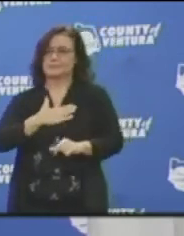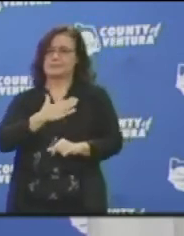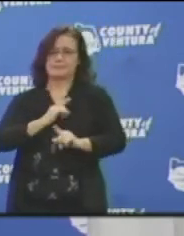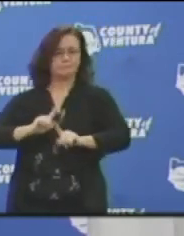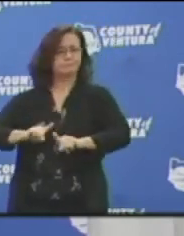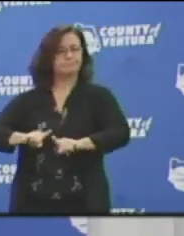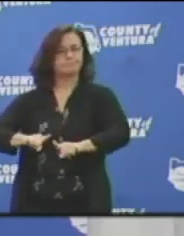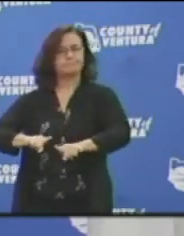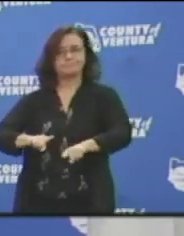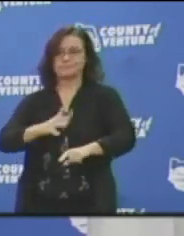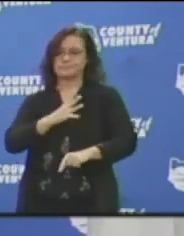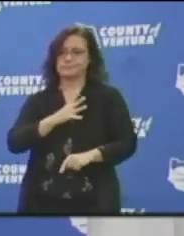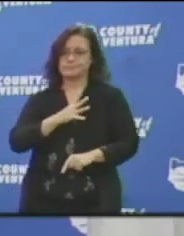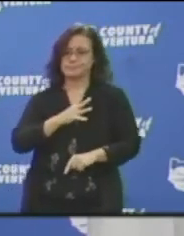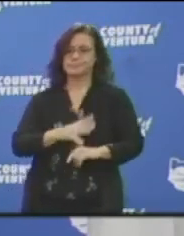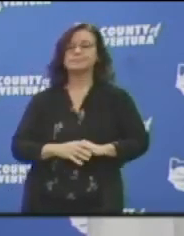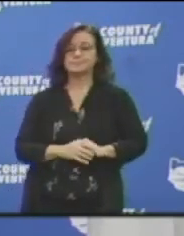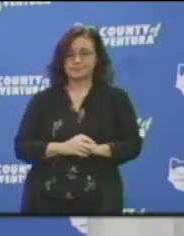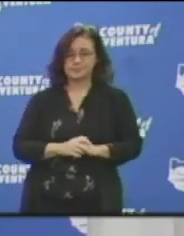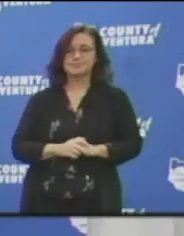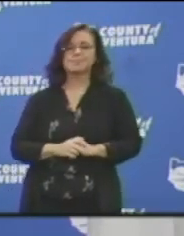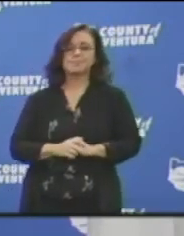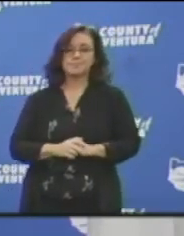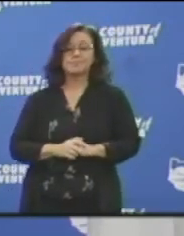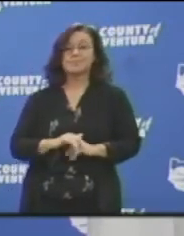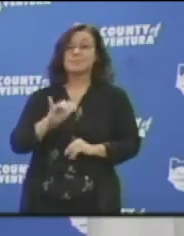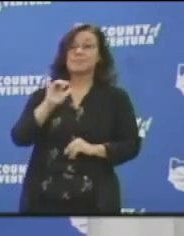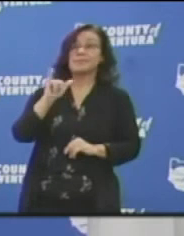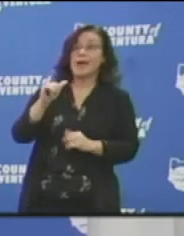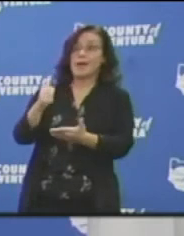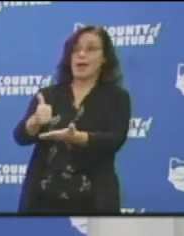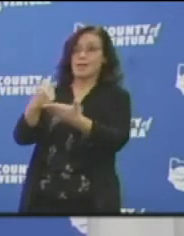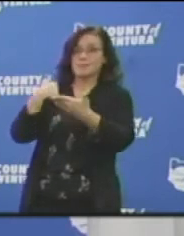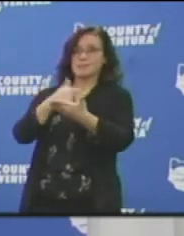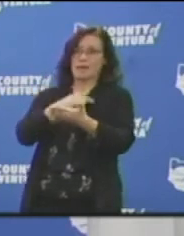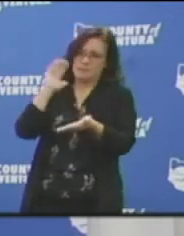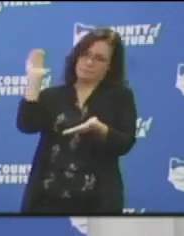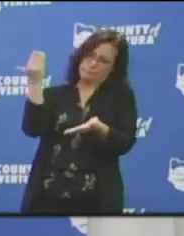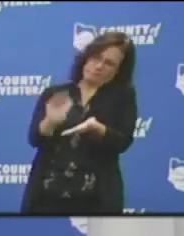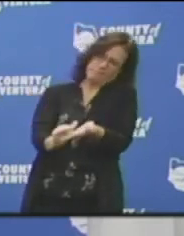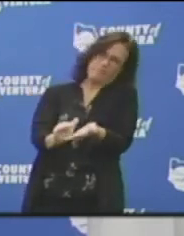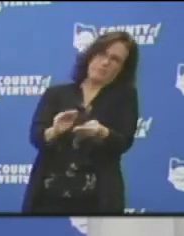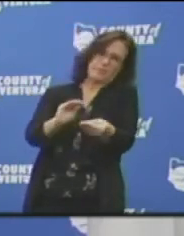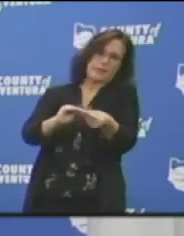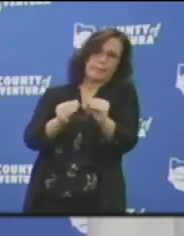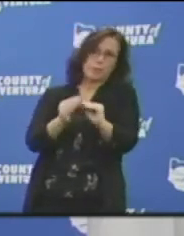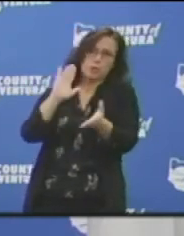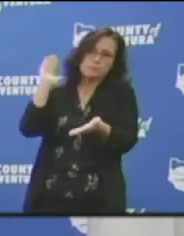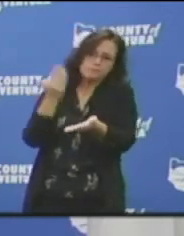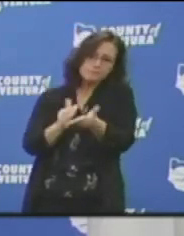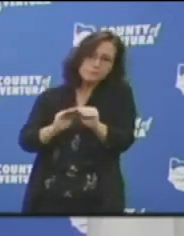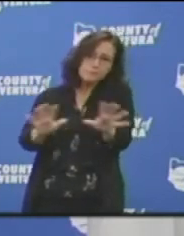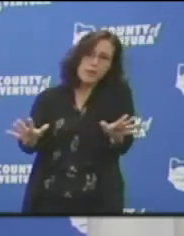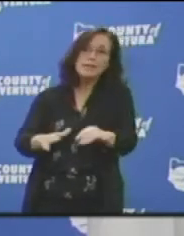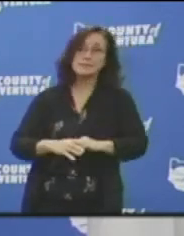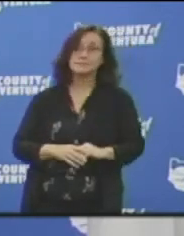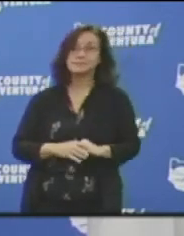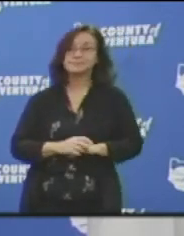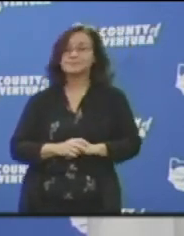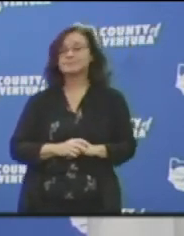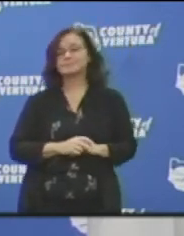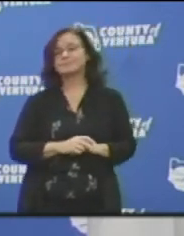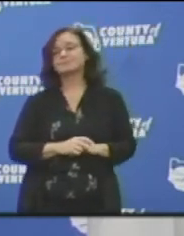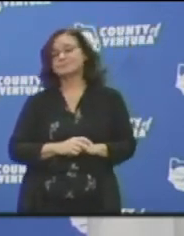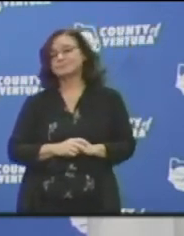high demand, so you can help us prevent the spread of COVID. I remind